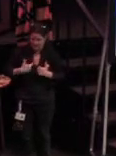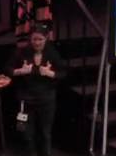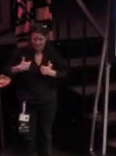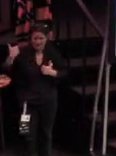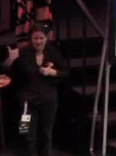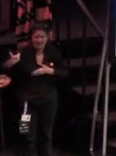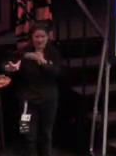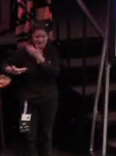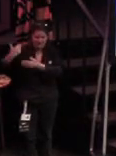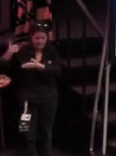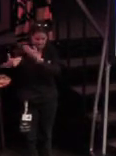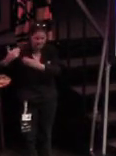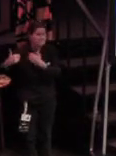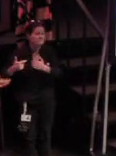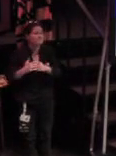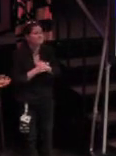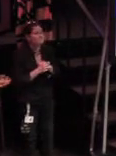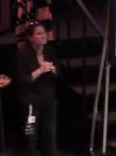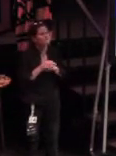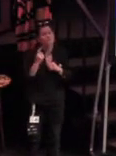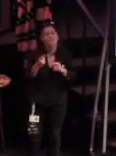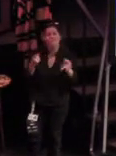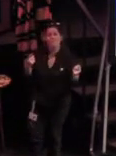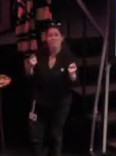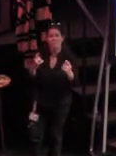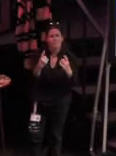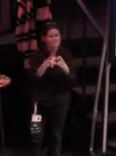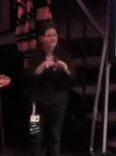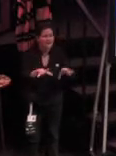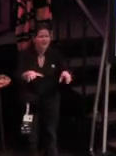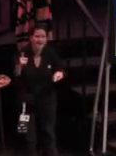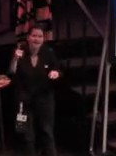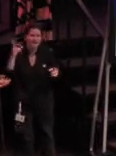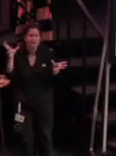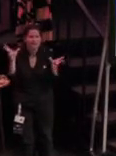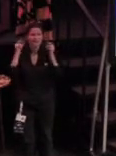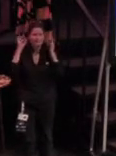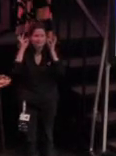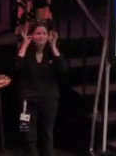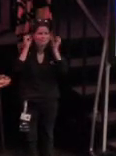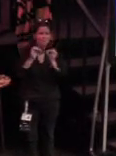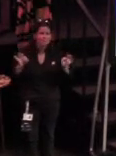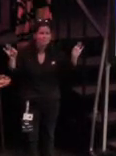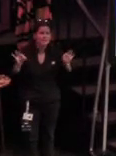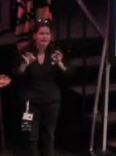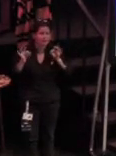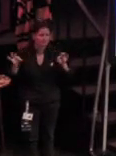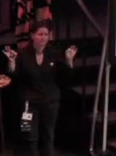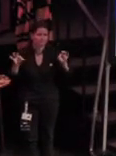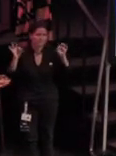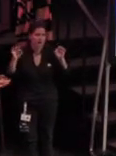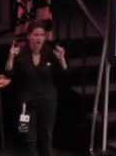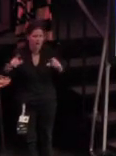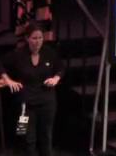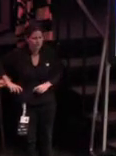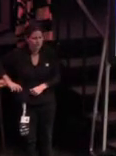on my headphones, which is Caribbean music, it's very sexual. And I would turn it down slowly as I walked through the door because I didn't want them to